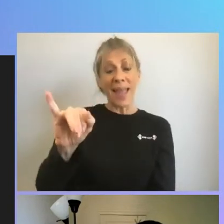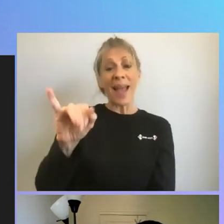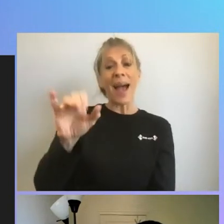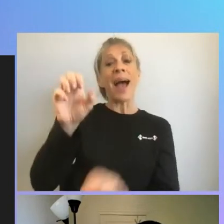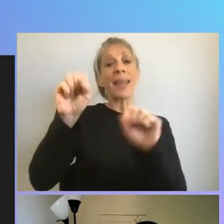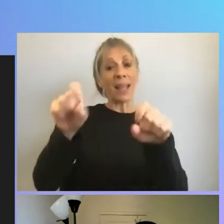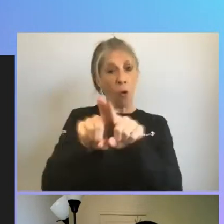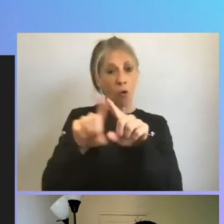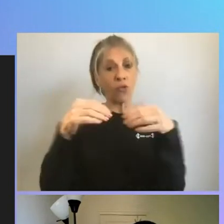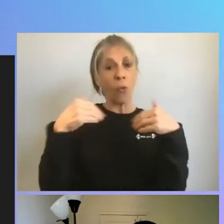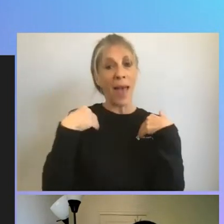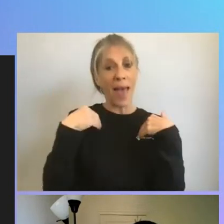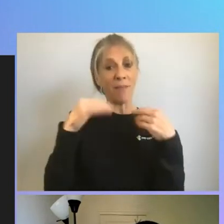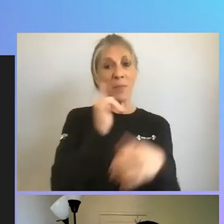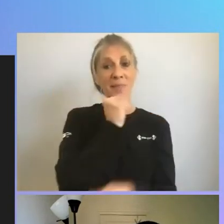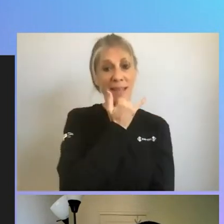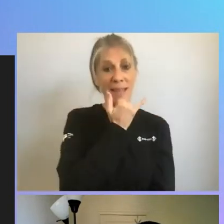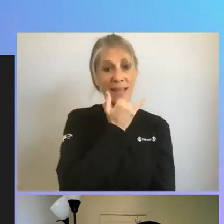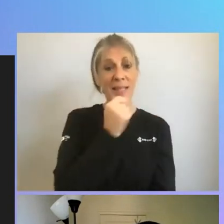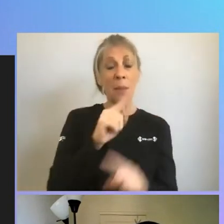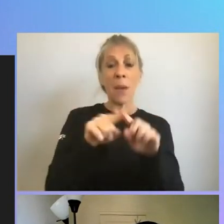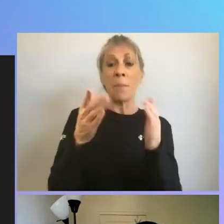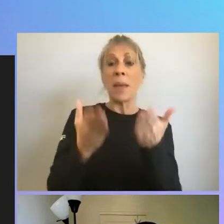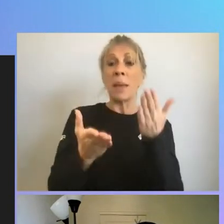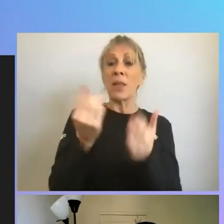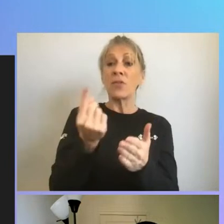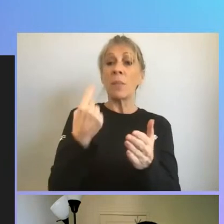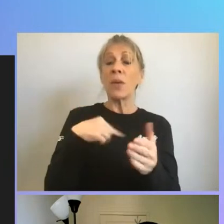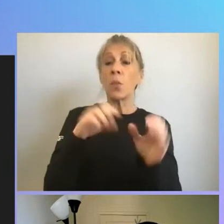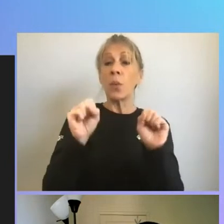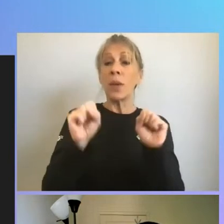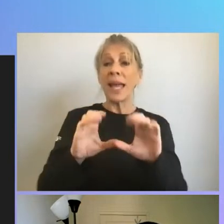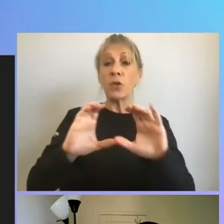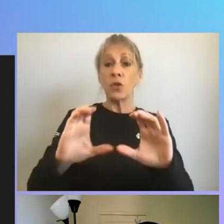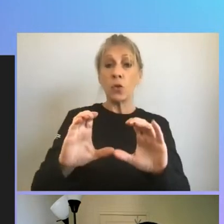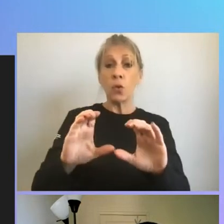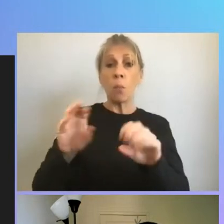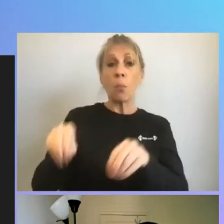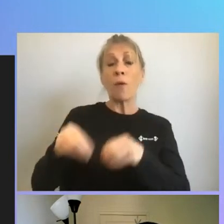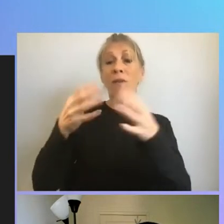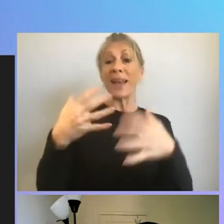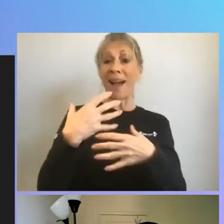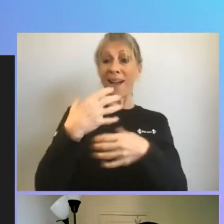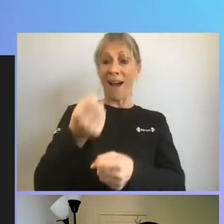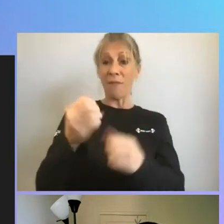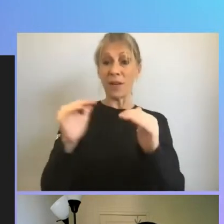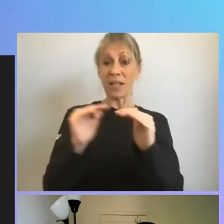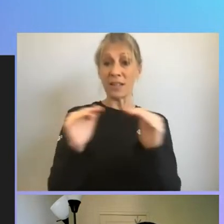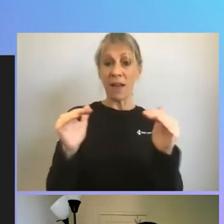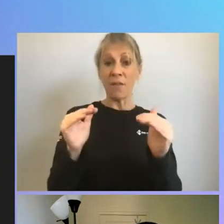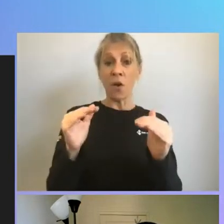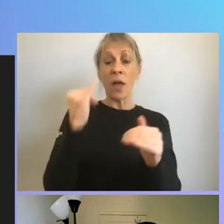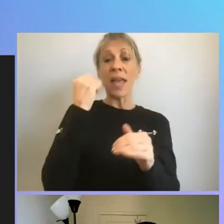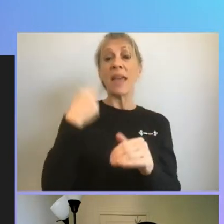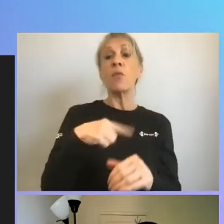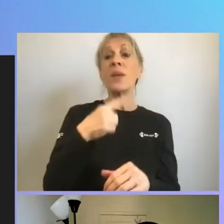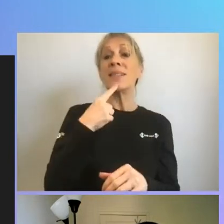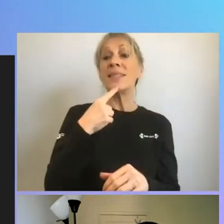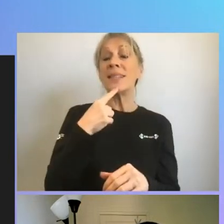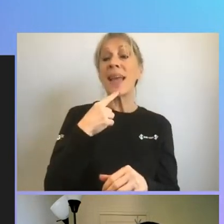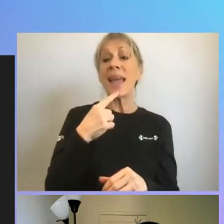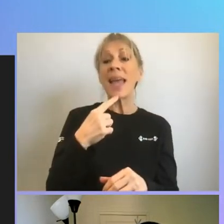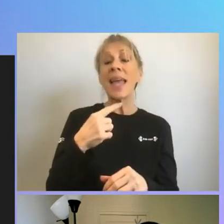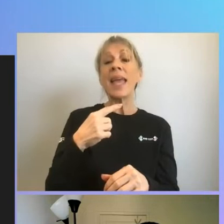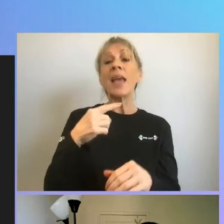But maybe there's something we can do around providing a confidence level. if we said that the white icing, vibrant